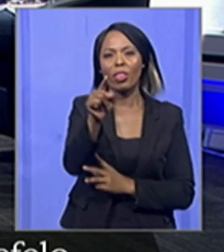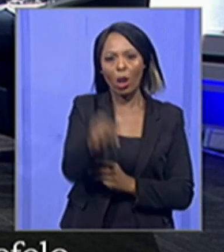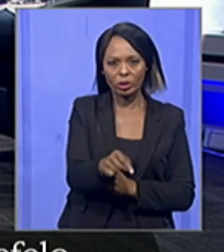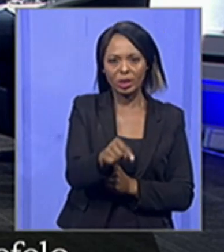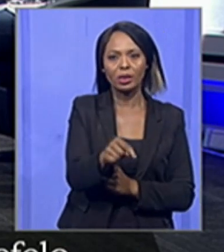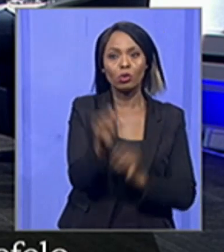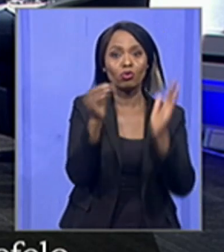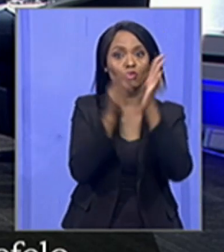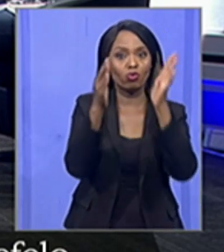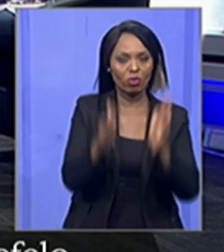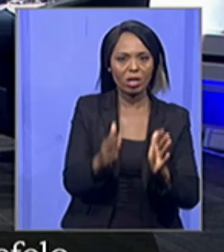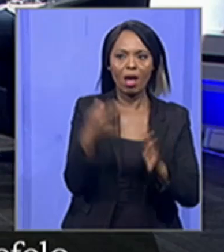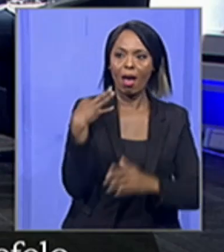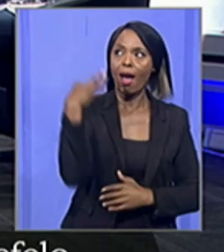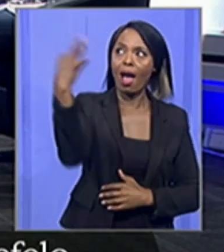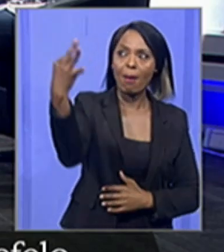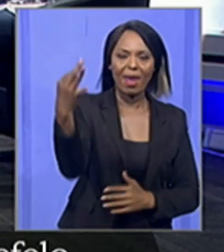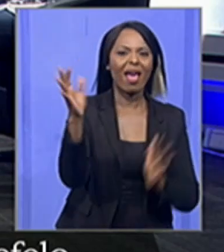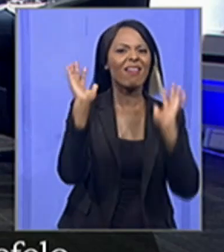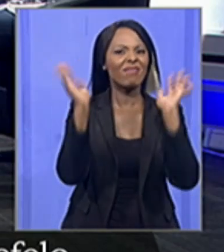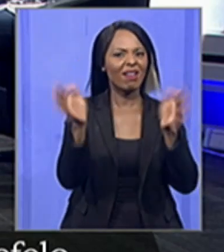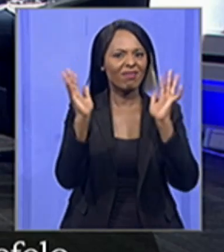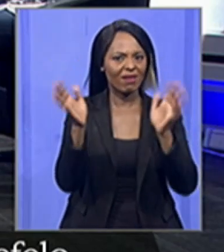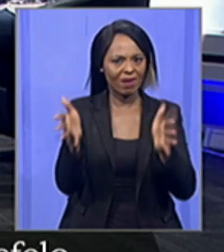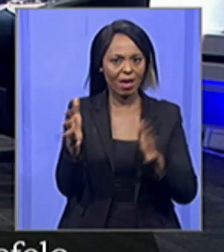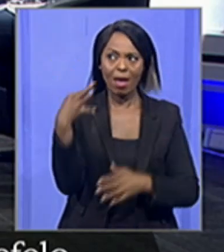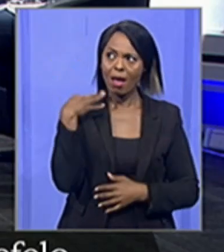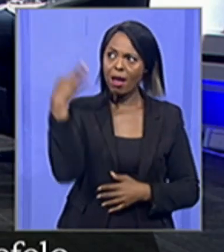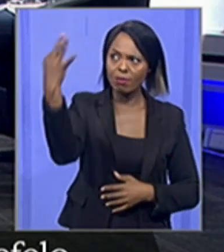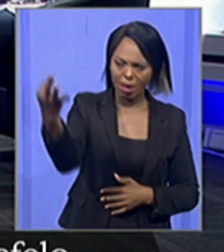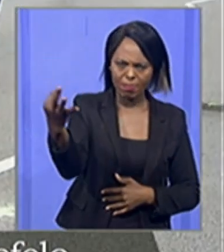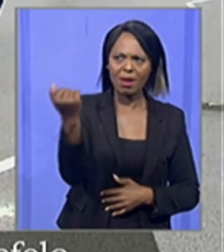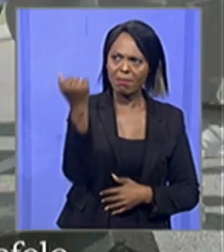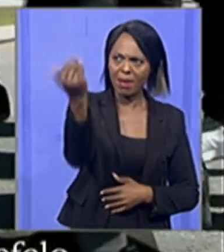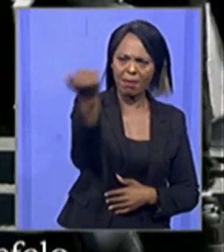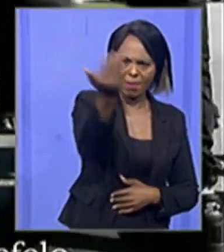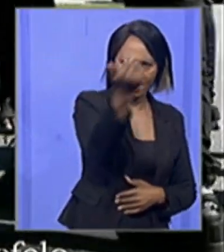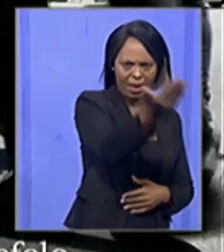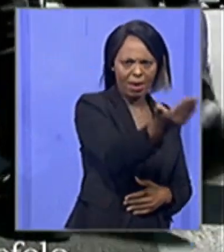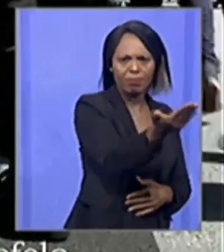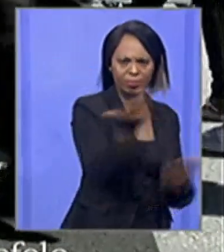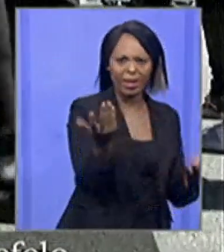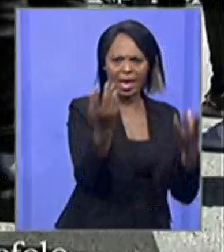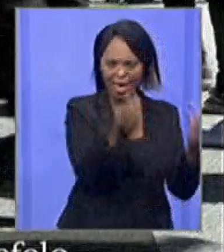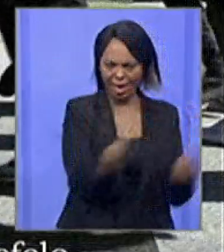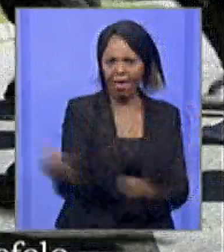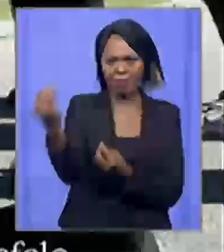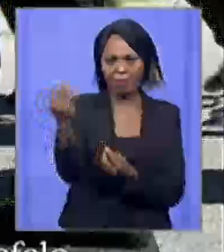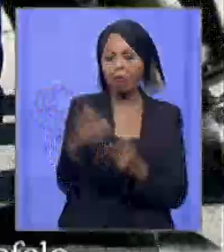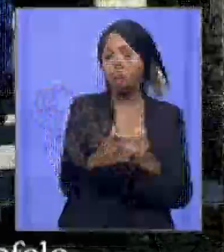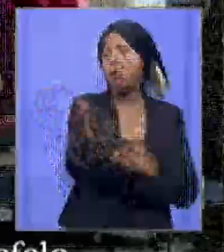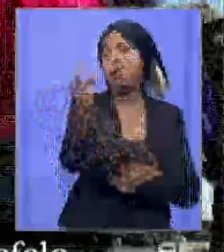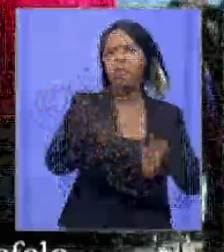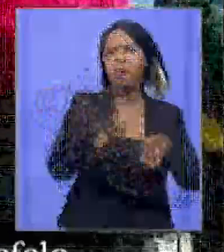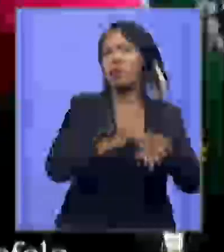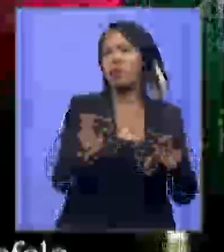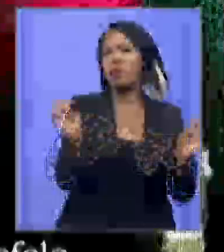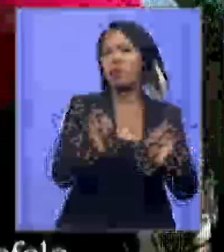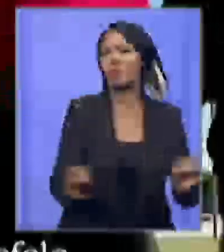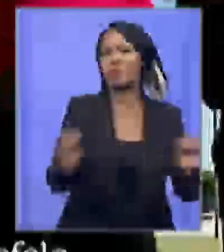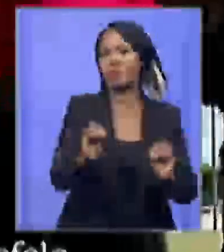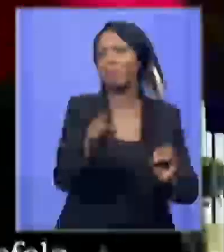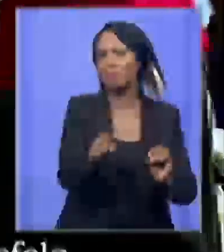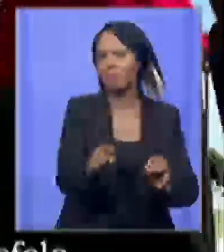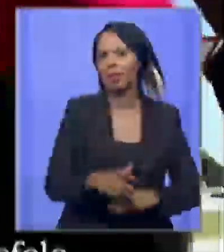gore ba applyile re thomile go fana ka di-loan tša rena and ga re bone gore re ka bana le mathata ka ditefelo tše le